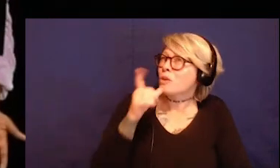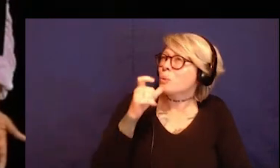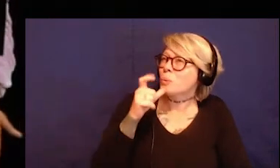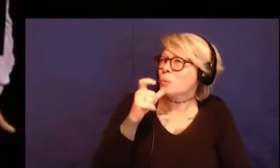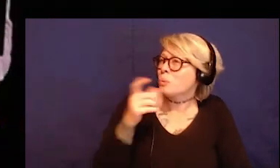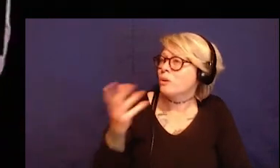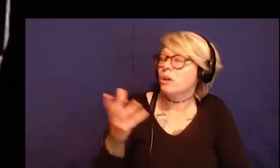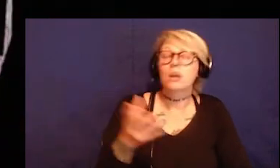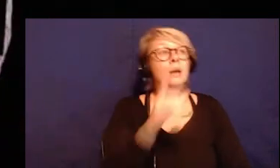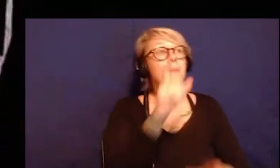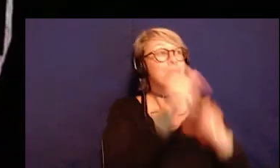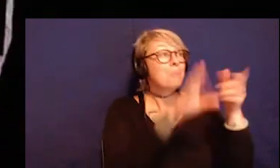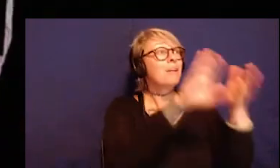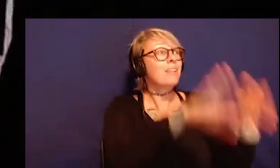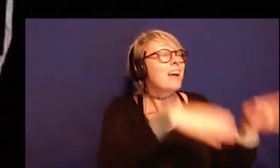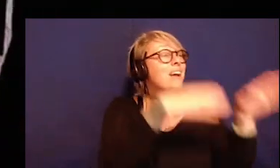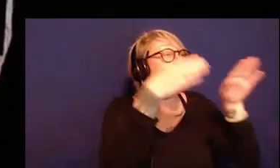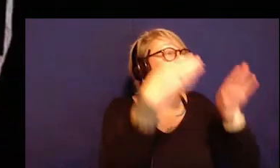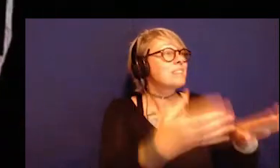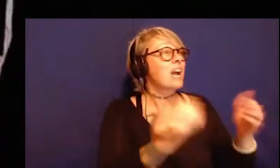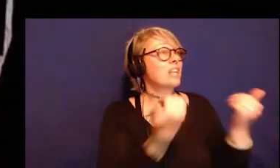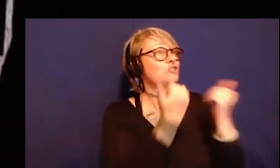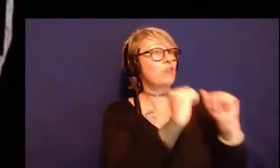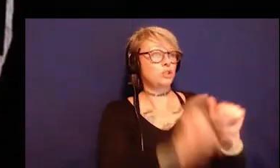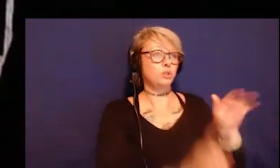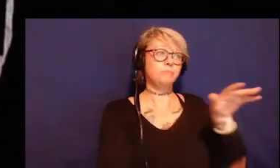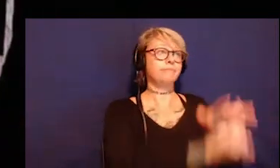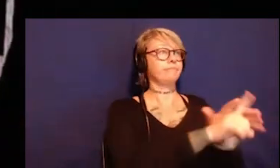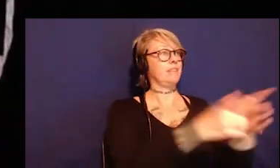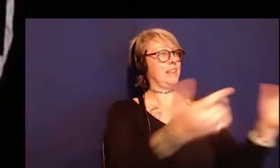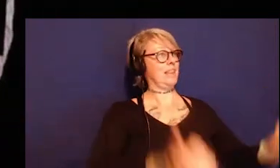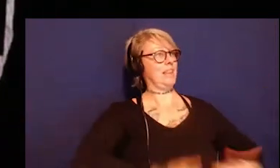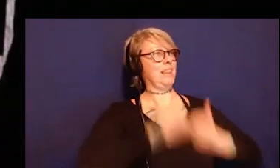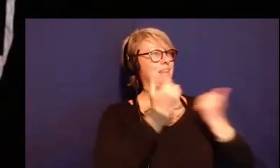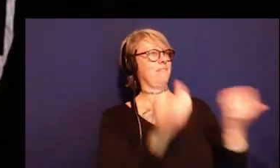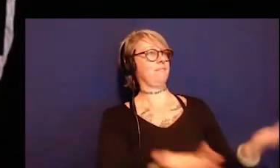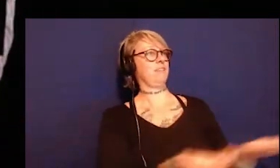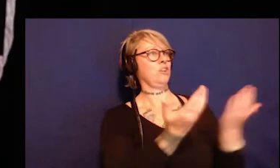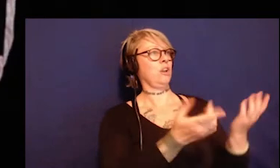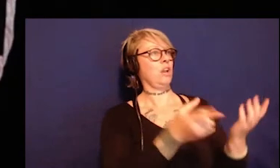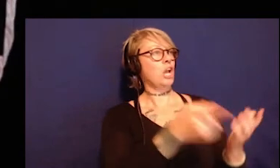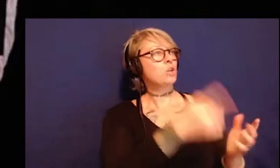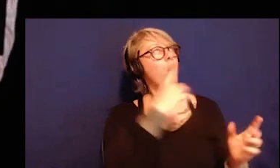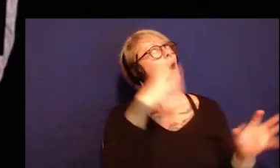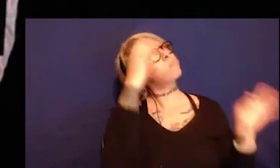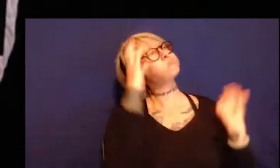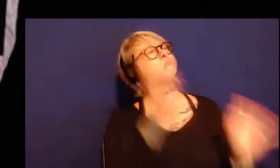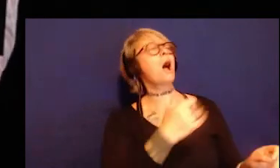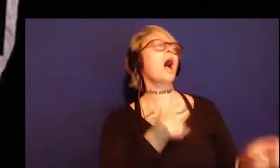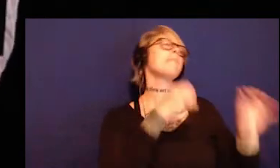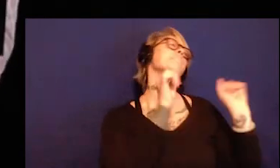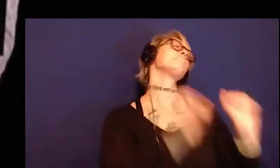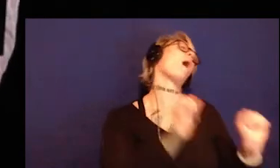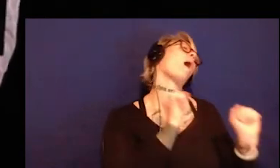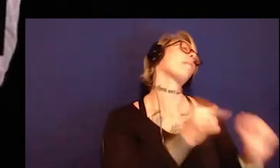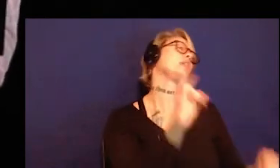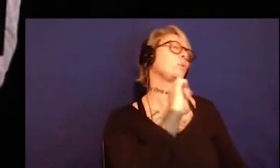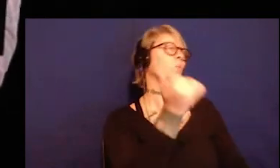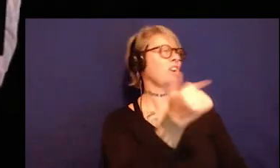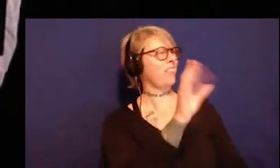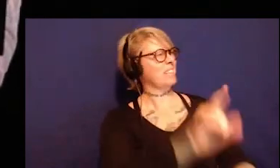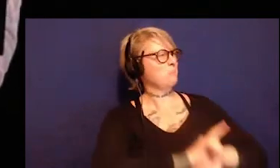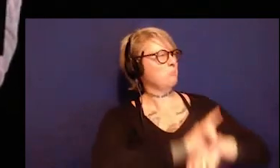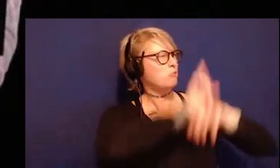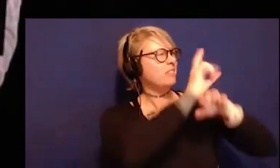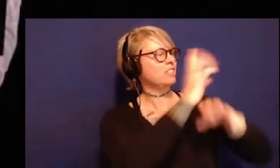have lost their lives just trying to exist, and you come in and decide that you're probably queer? It's privilege. It's claiming